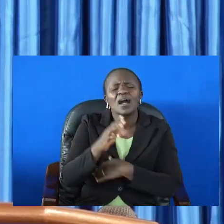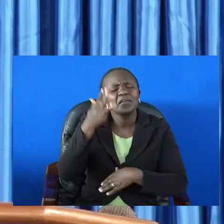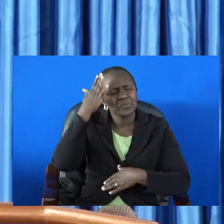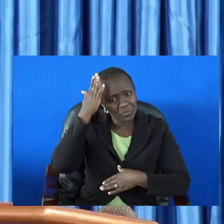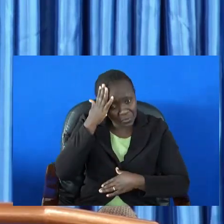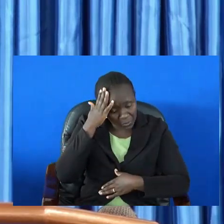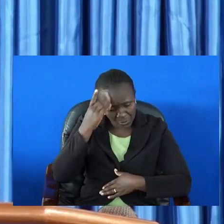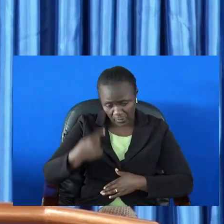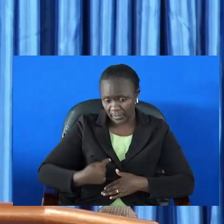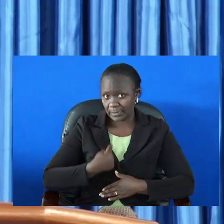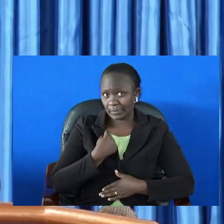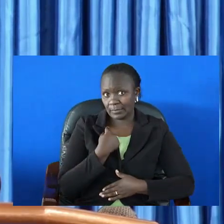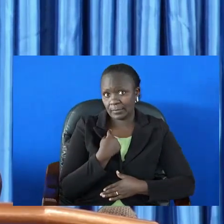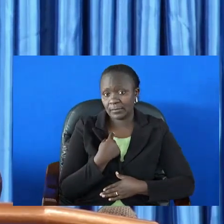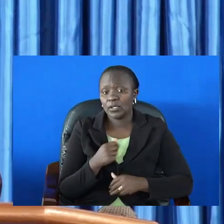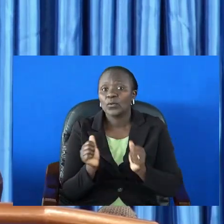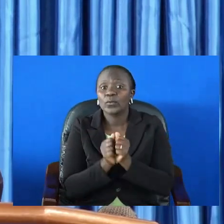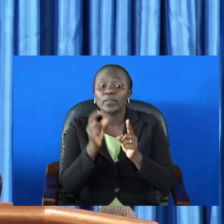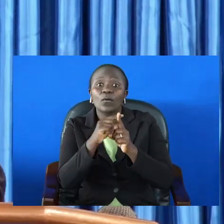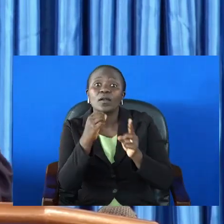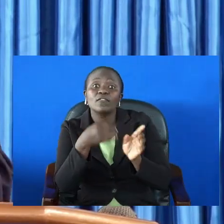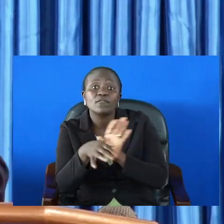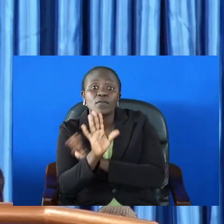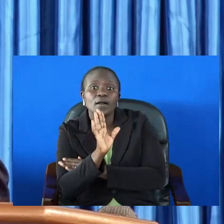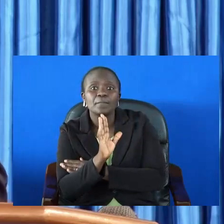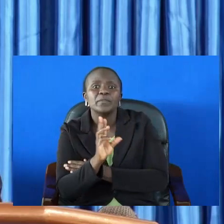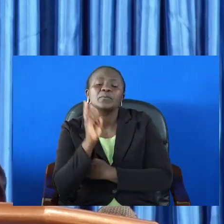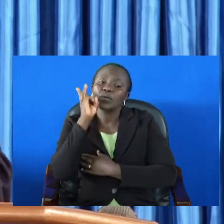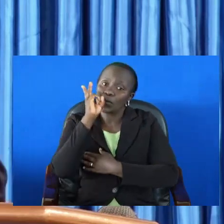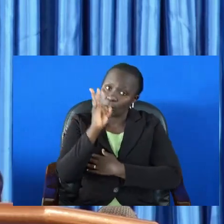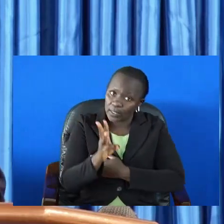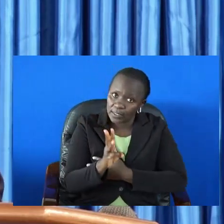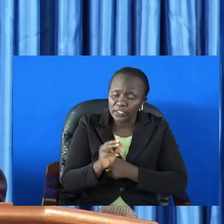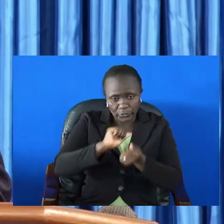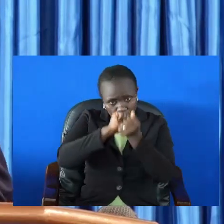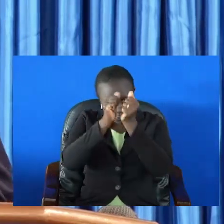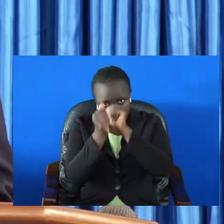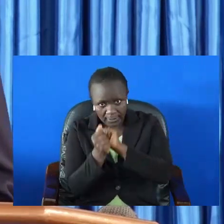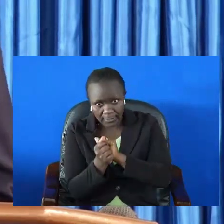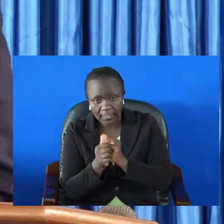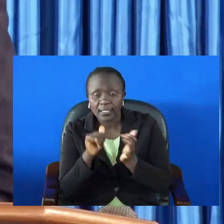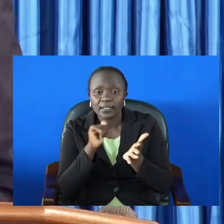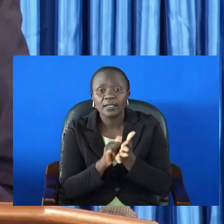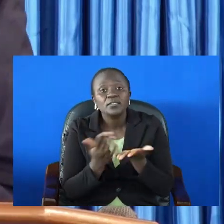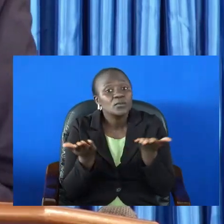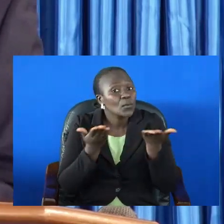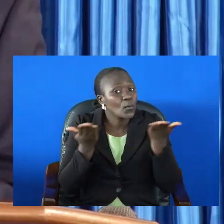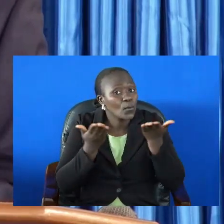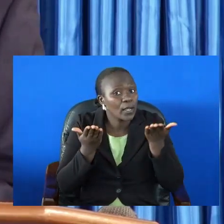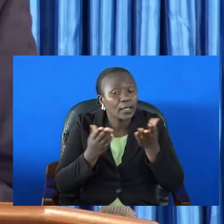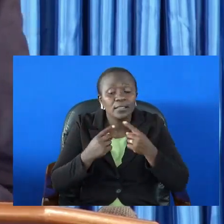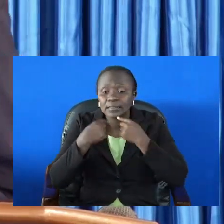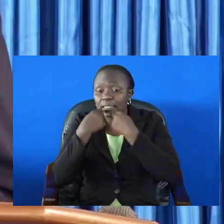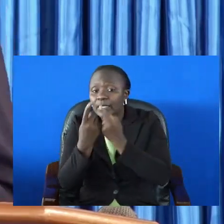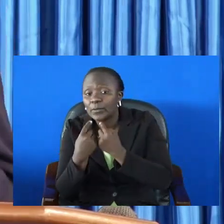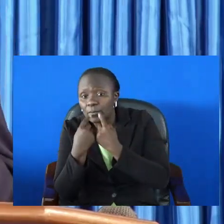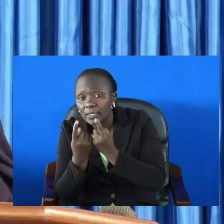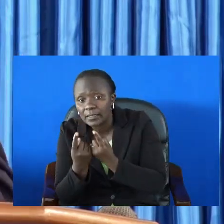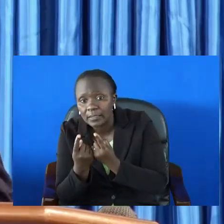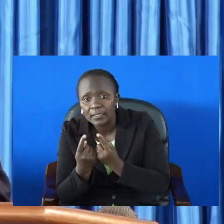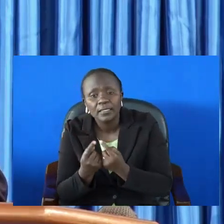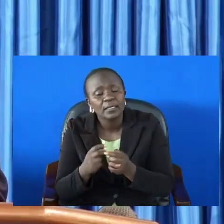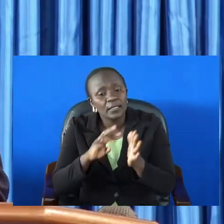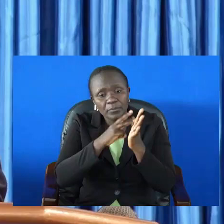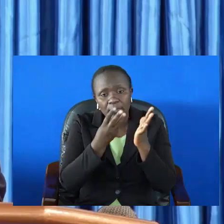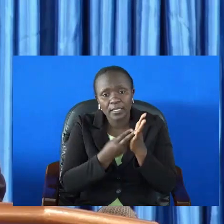identify ourselves with the word of God and be willing to change. That is where the repentance can have the